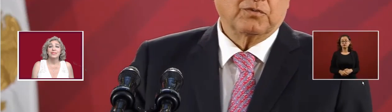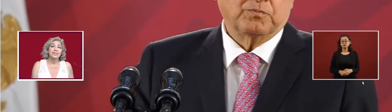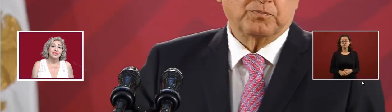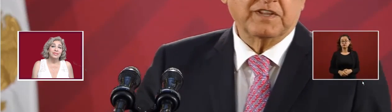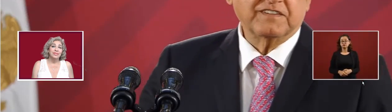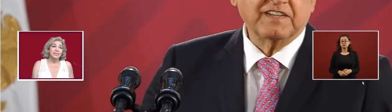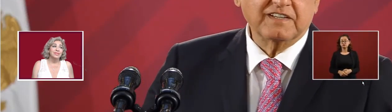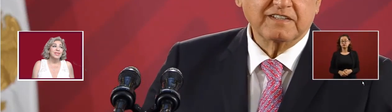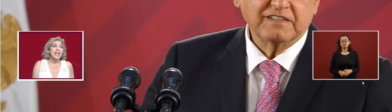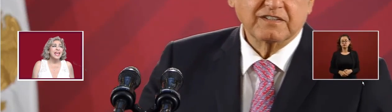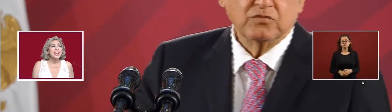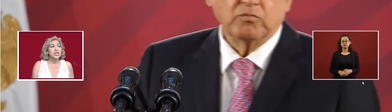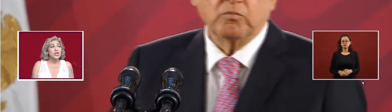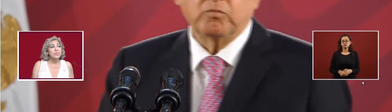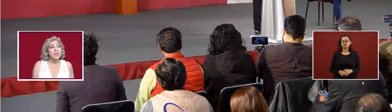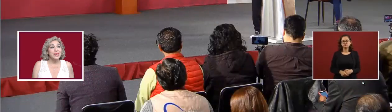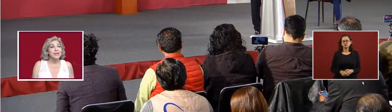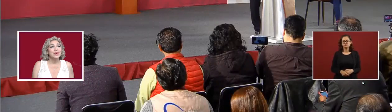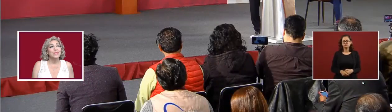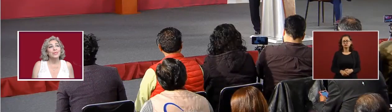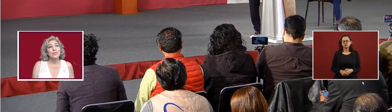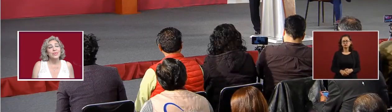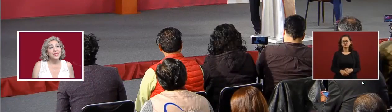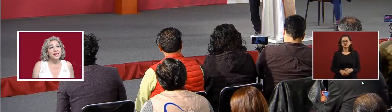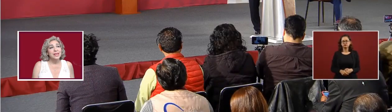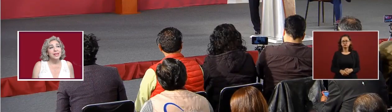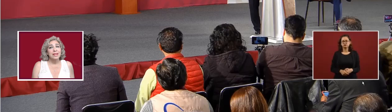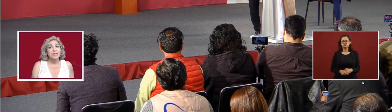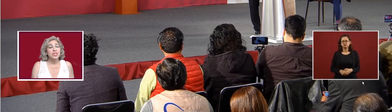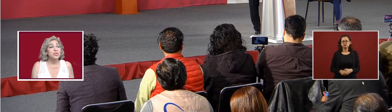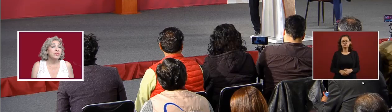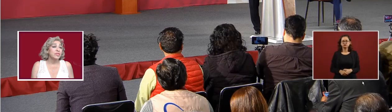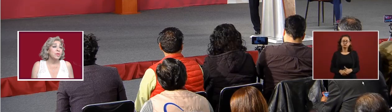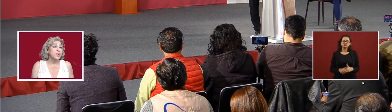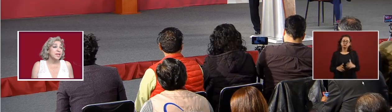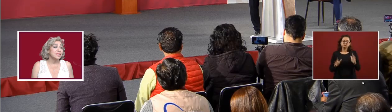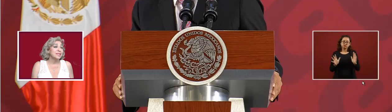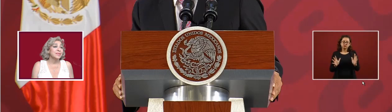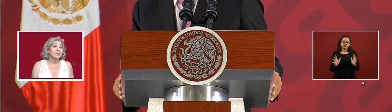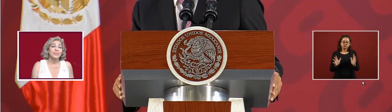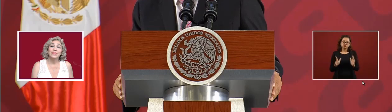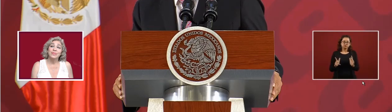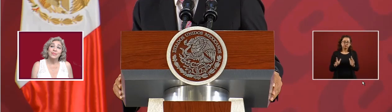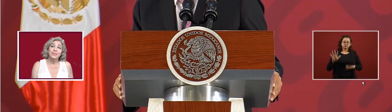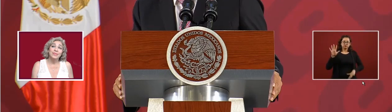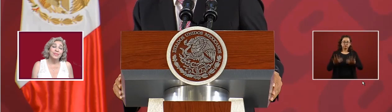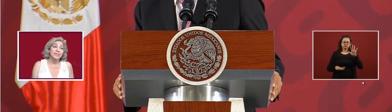and it could be due to phobias